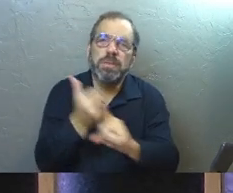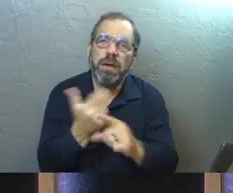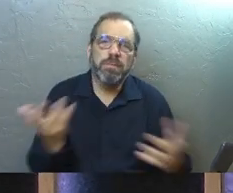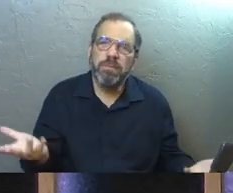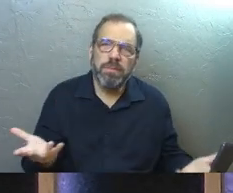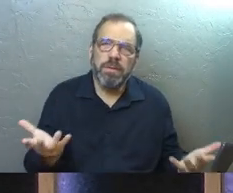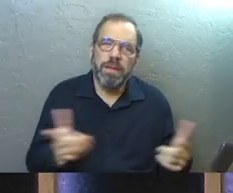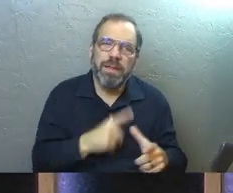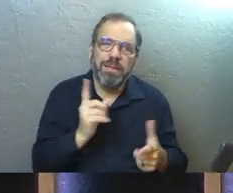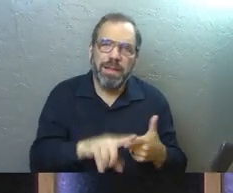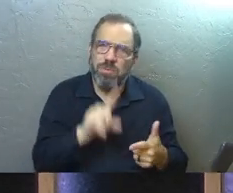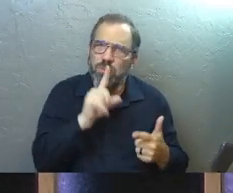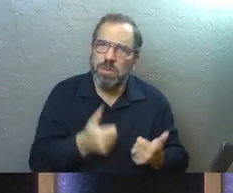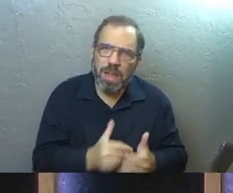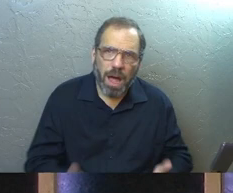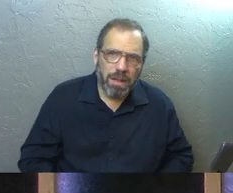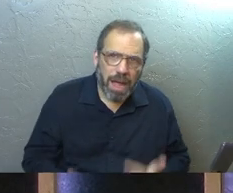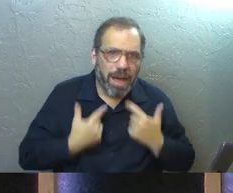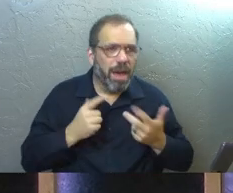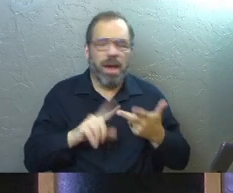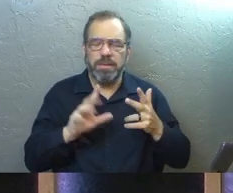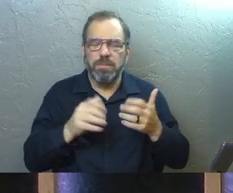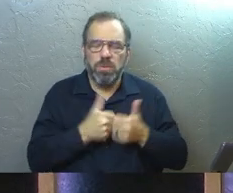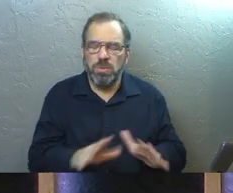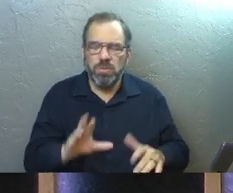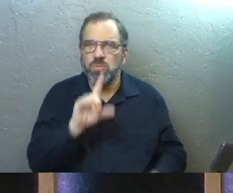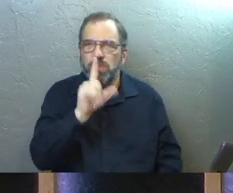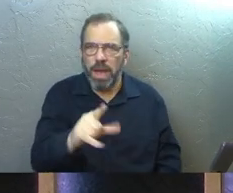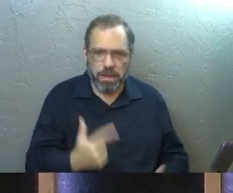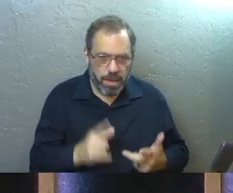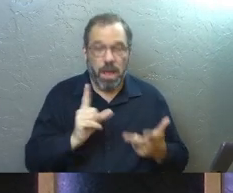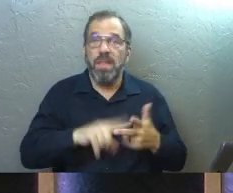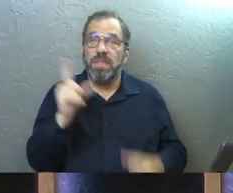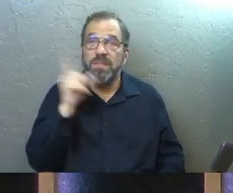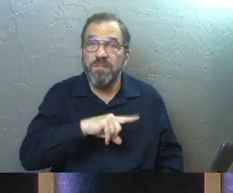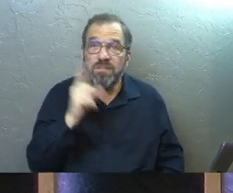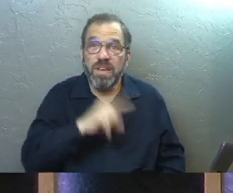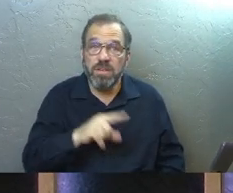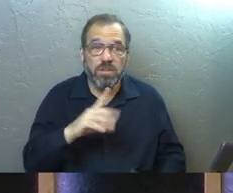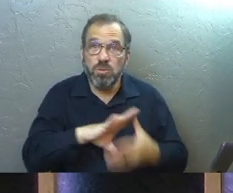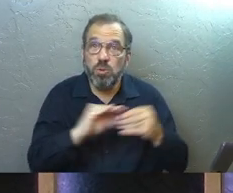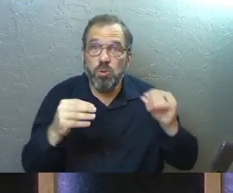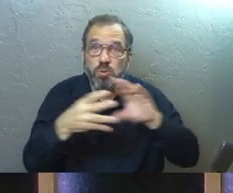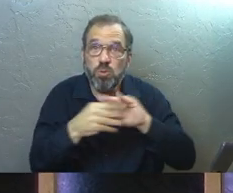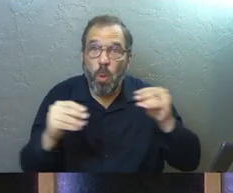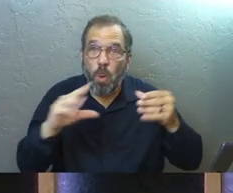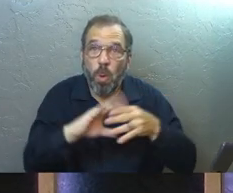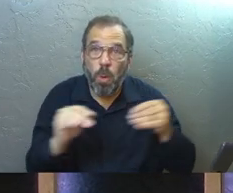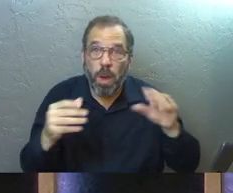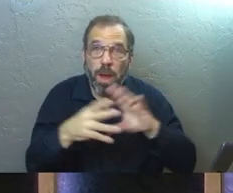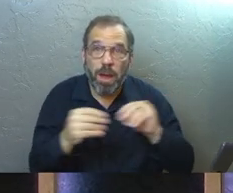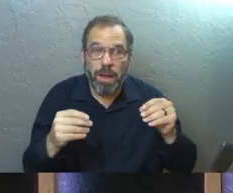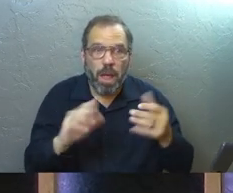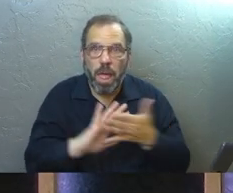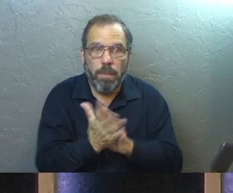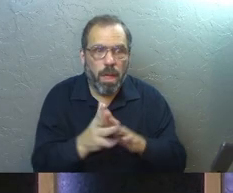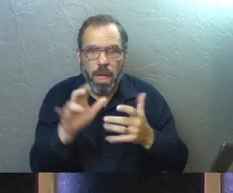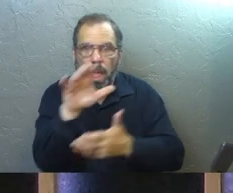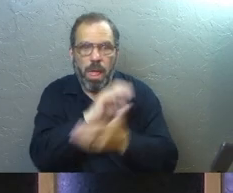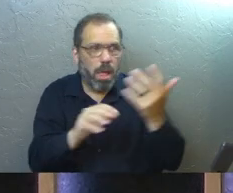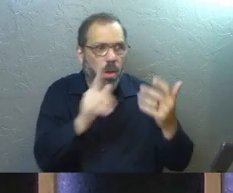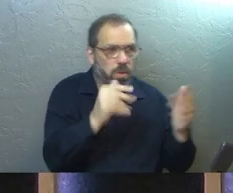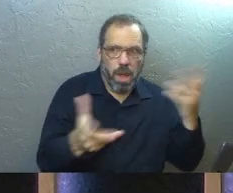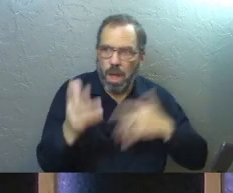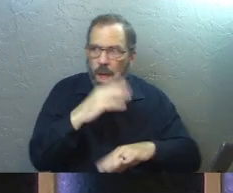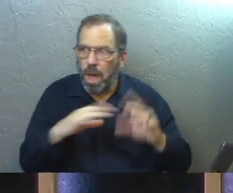Then you lose reality. Loss of reality is the next one. The fictions that you create, that you spin, kind of get lost and